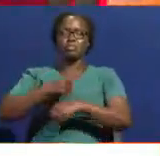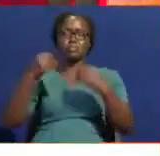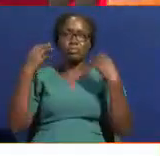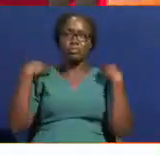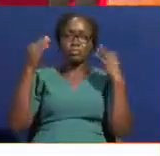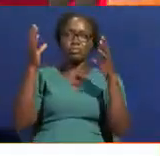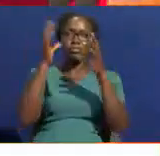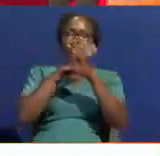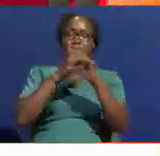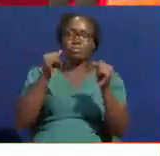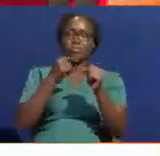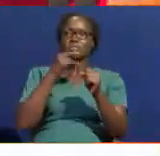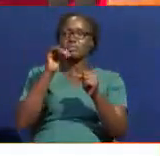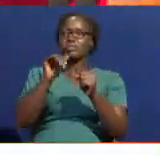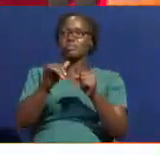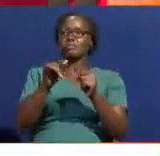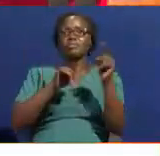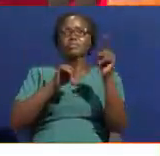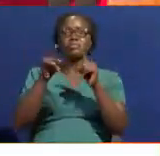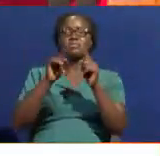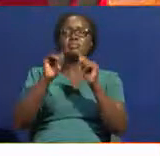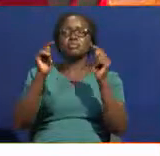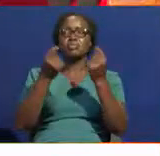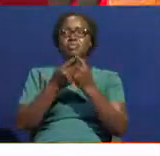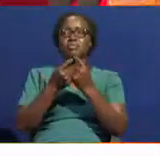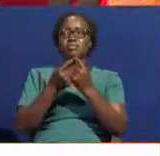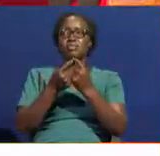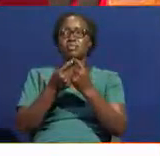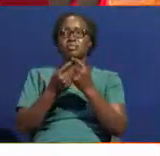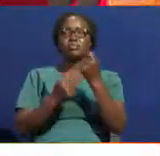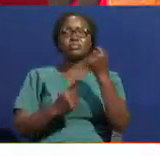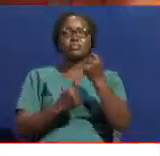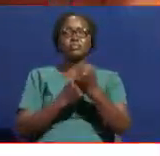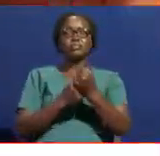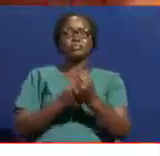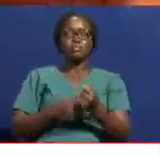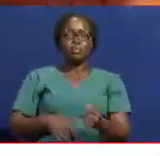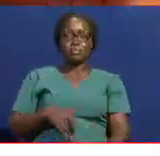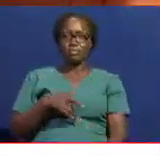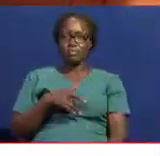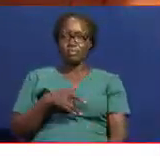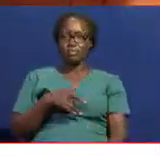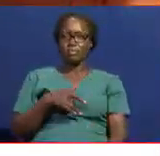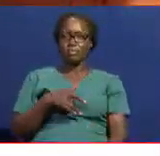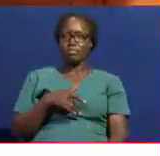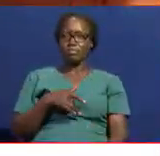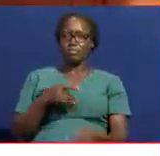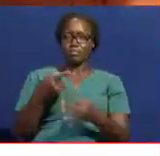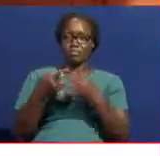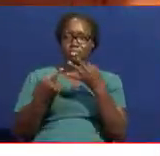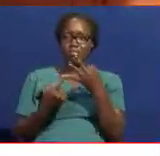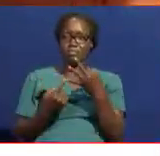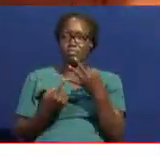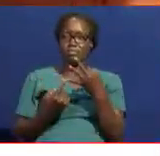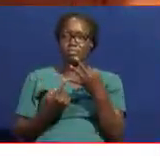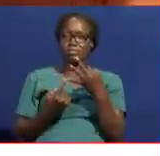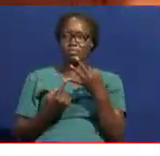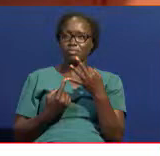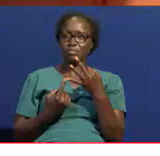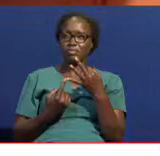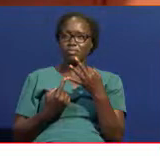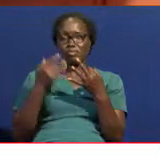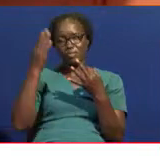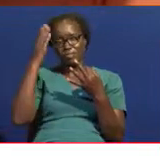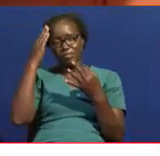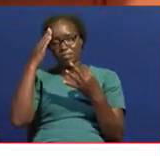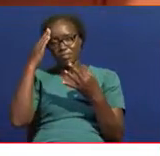President William Ruto said will travel with the team nevertheless to boost their morale. Charlene, Claire, and Michelle. I